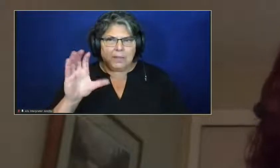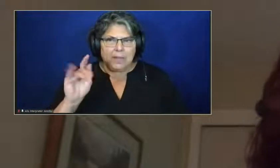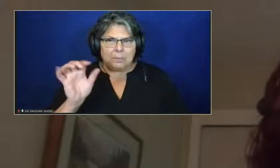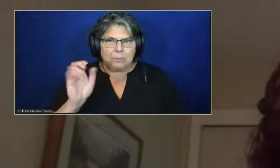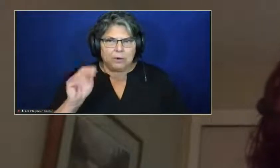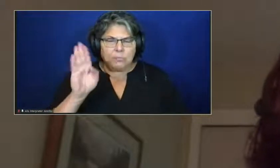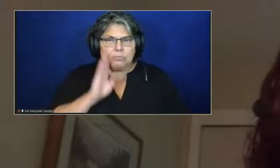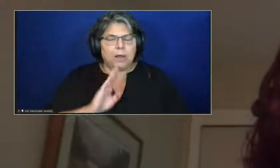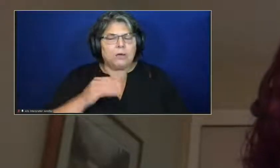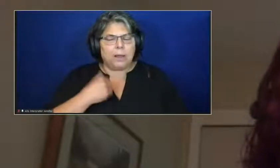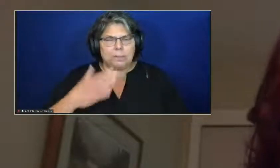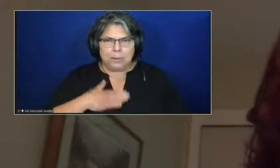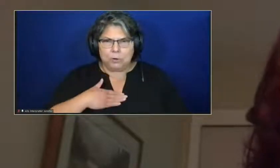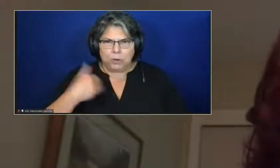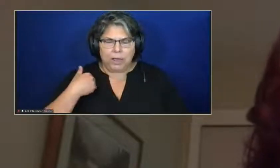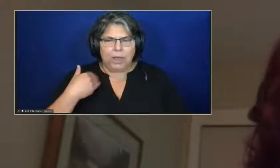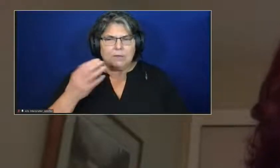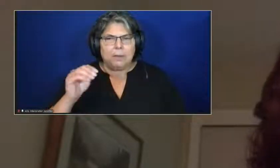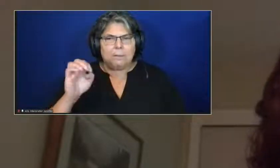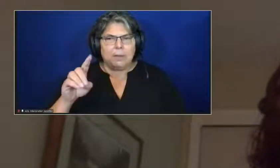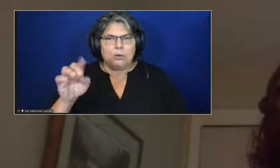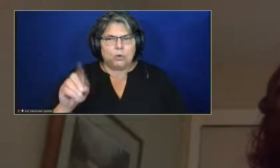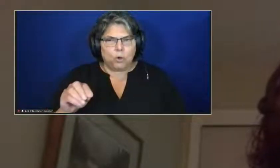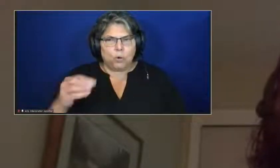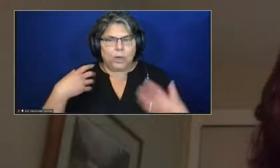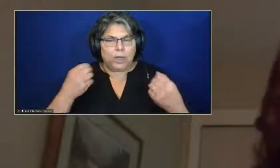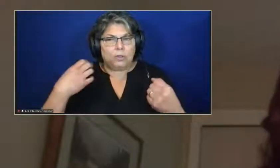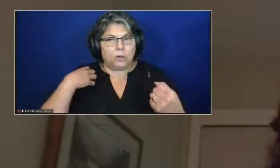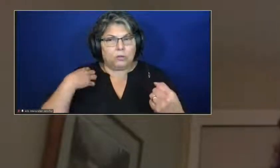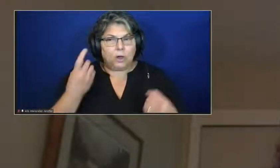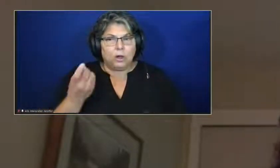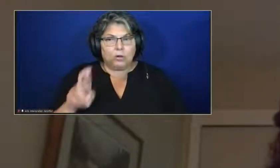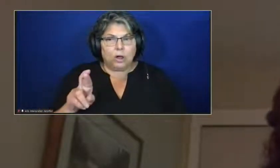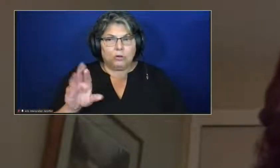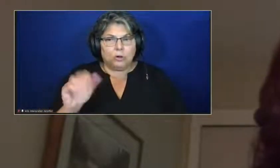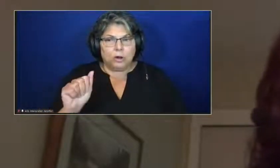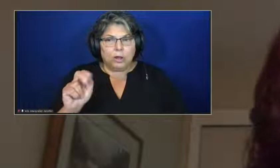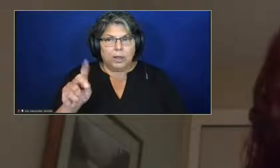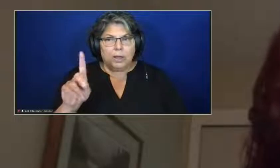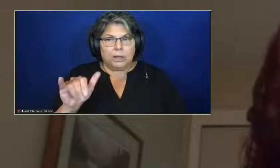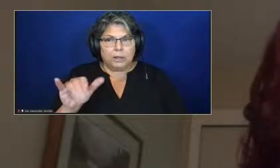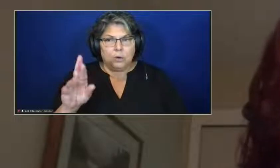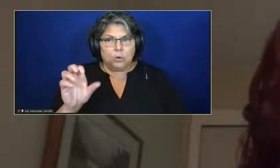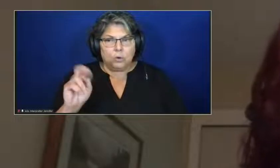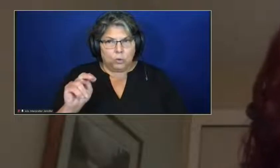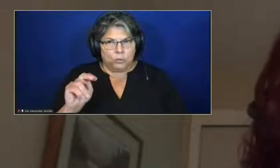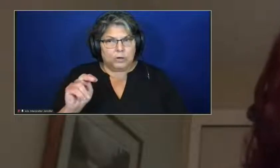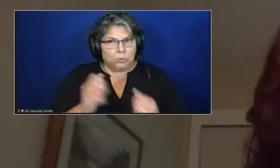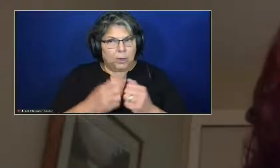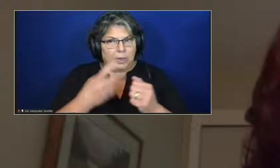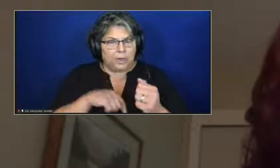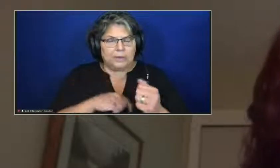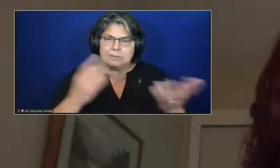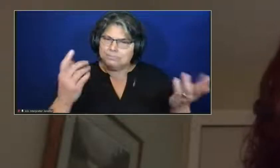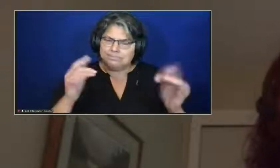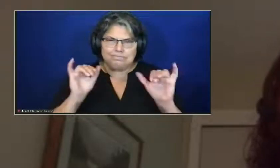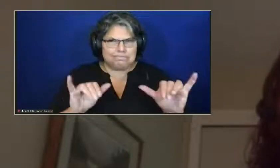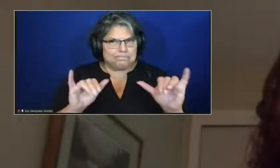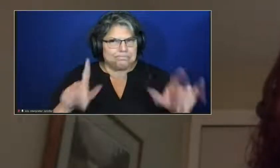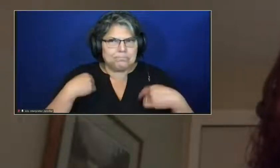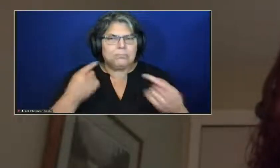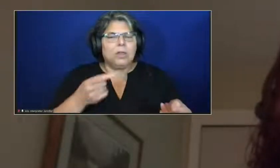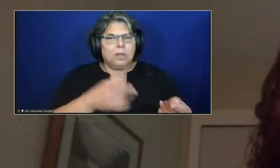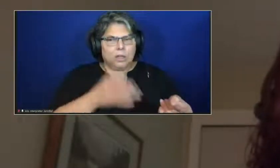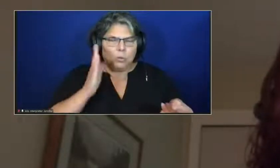Mendocino County Health Officer, Dr. Andy Coren with us. And as always, we'll get the COVID updates from him. After his